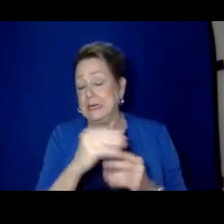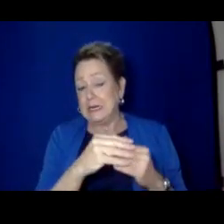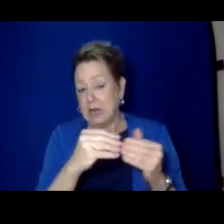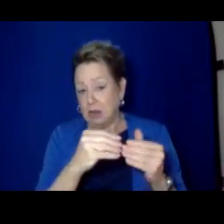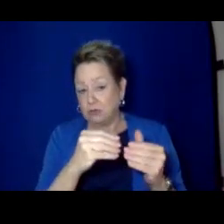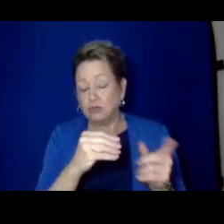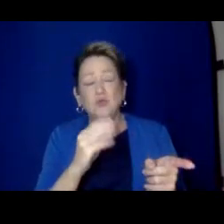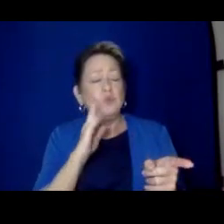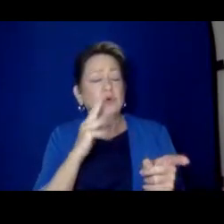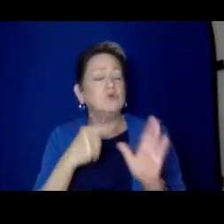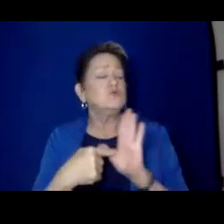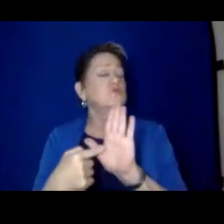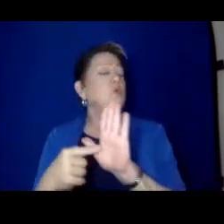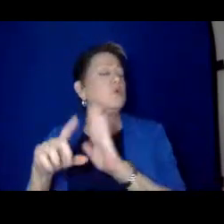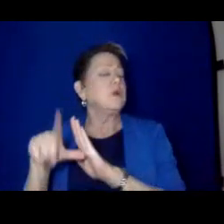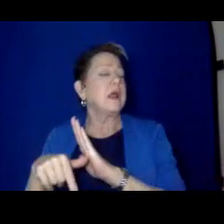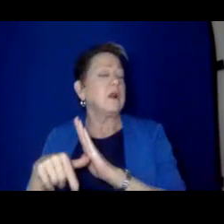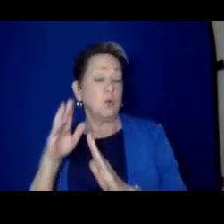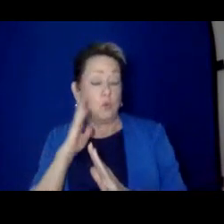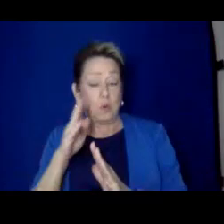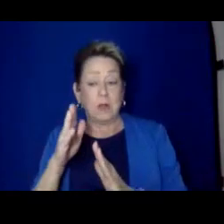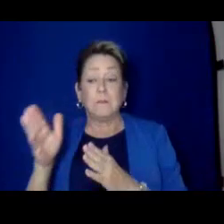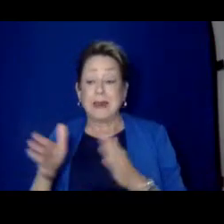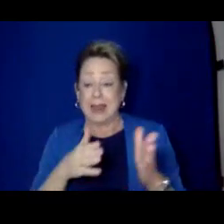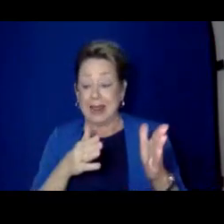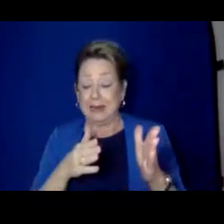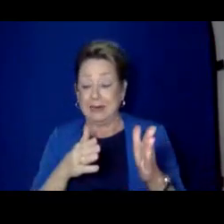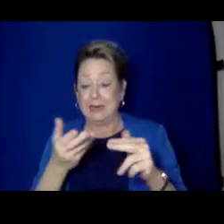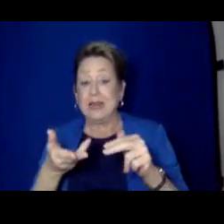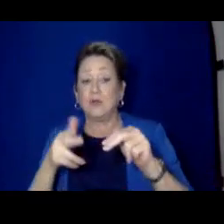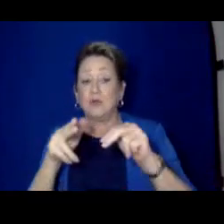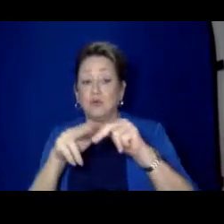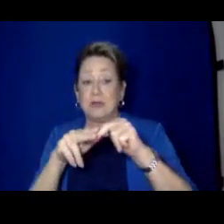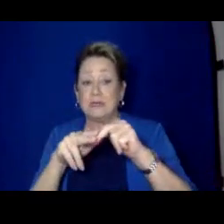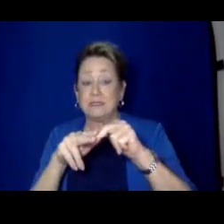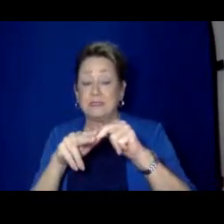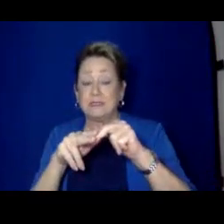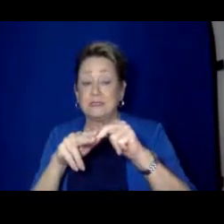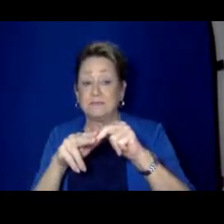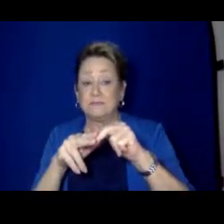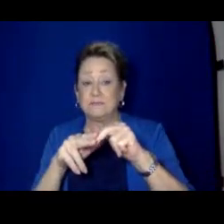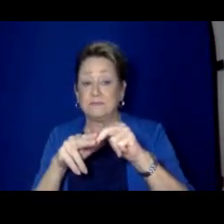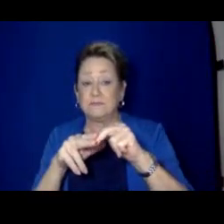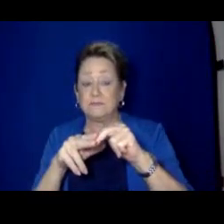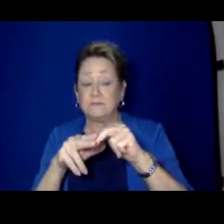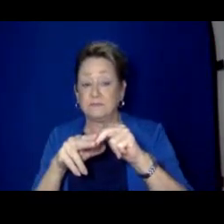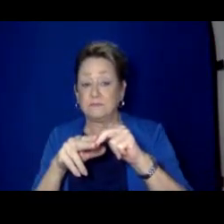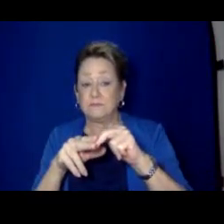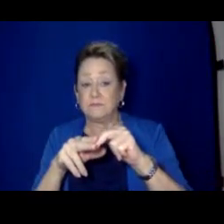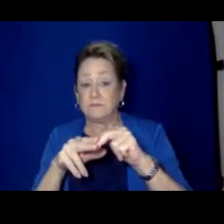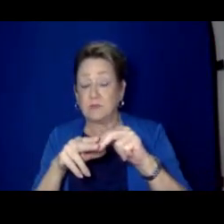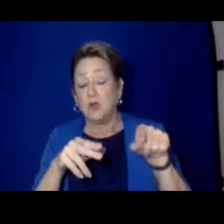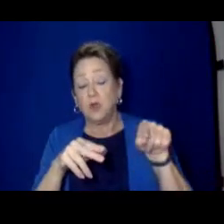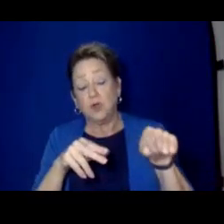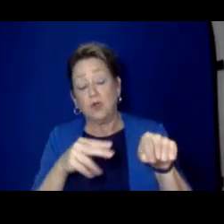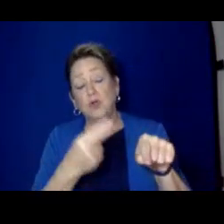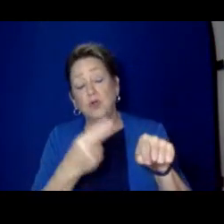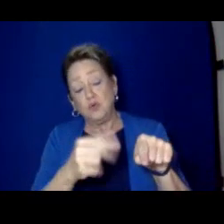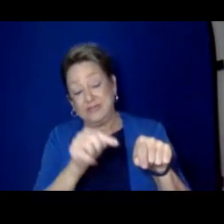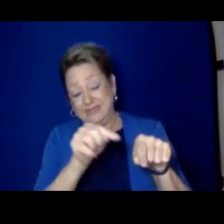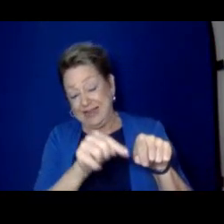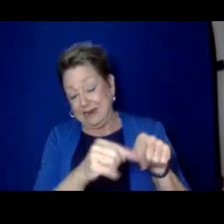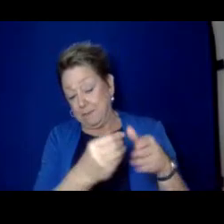and then you'll see later on that we are planning to have that increased reserves to be able to use to allow us to move through